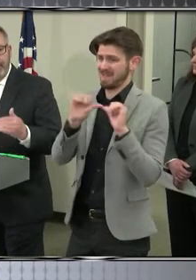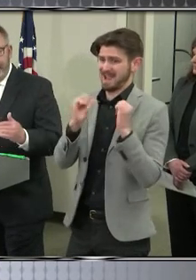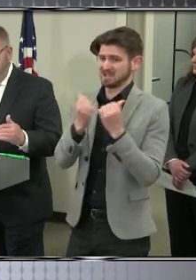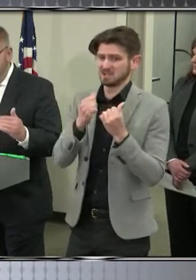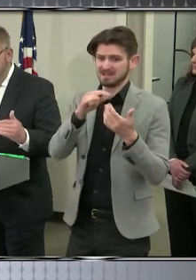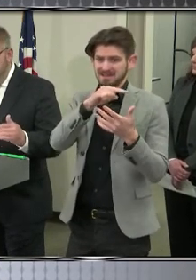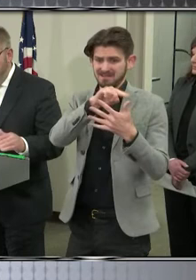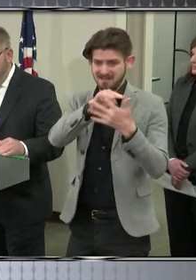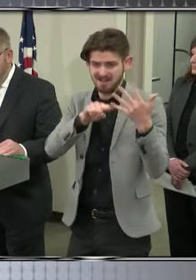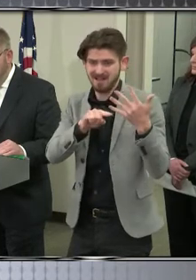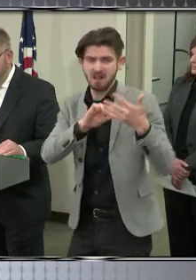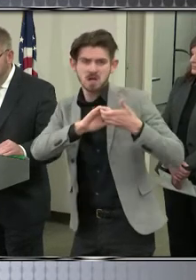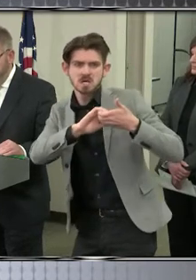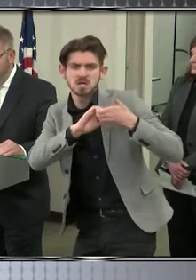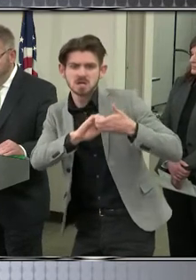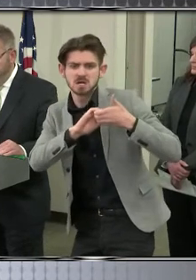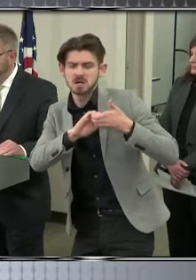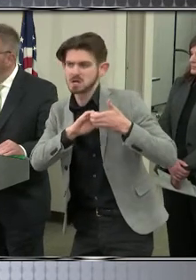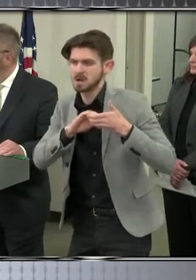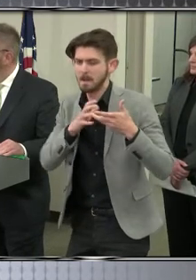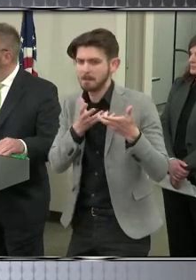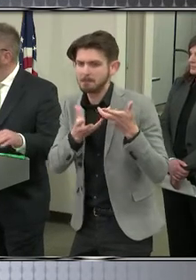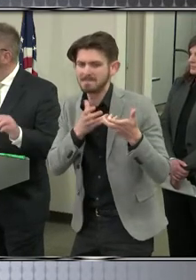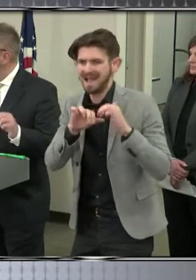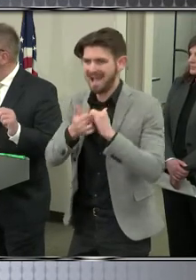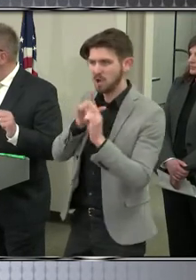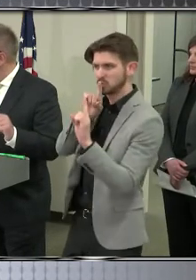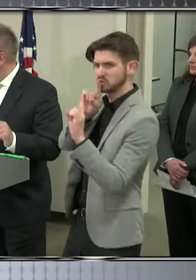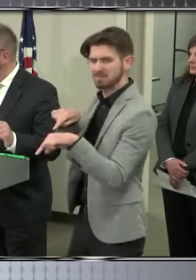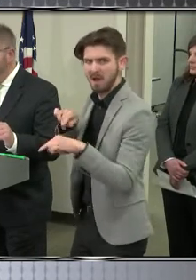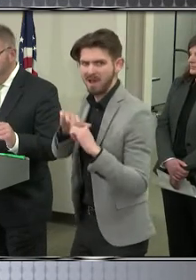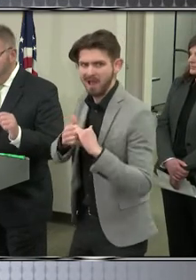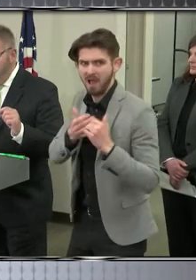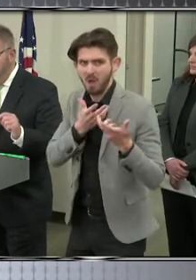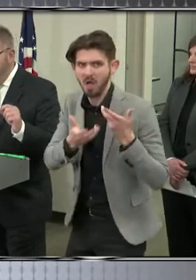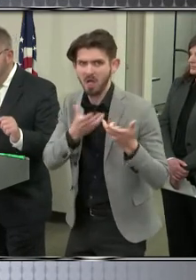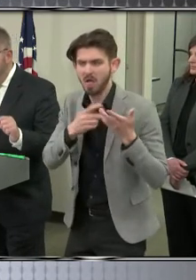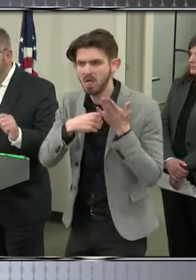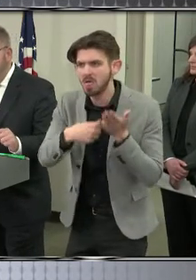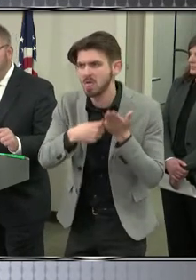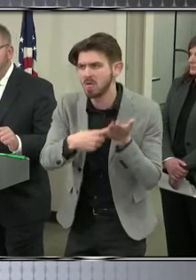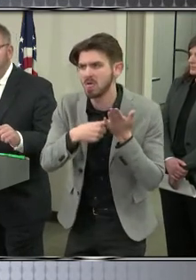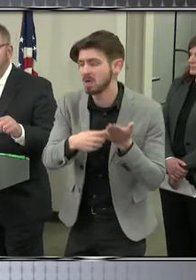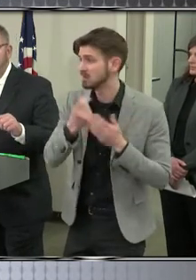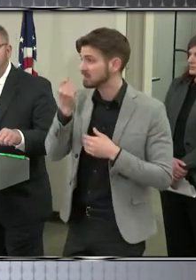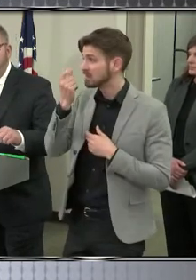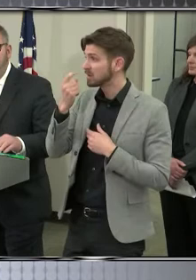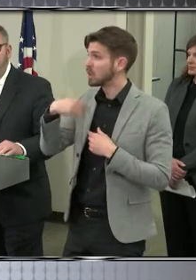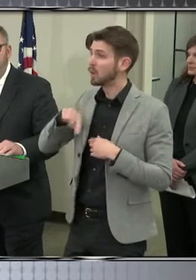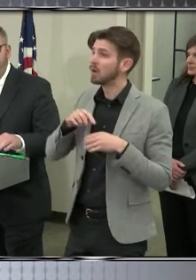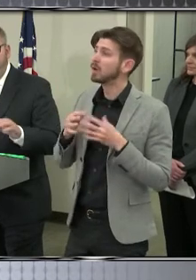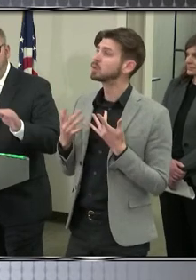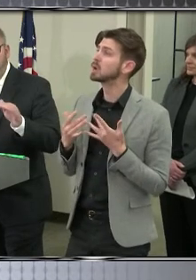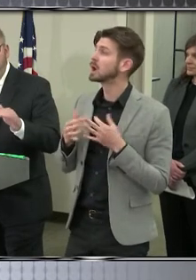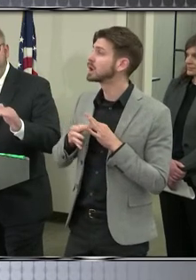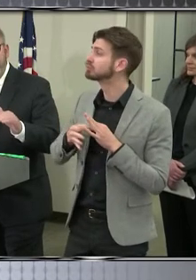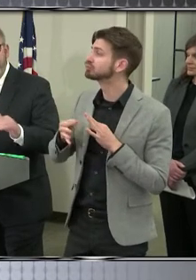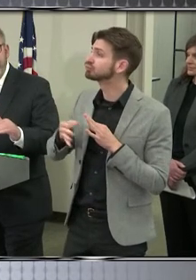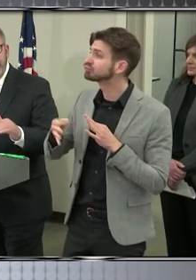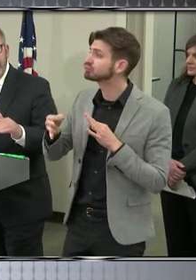operational approach to handling this moving forward. And to be clear, we are not waiting